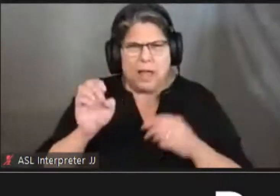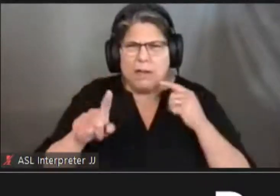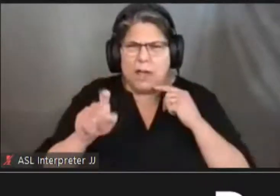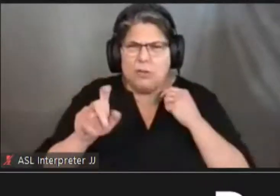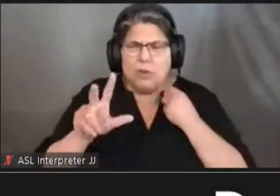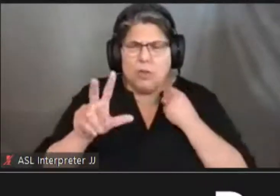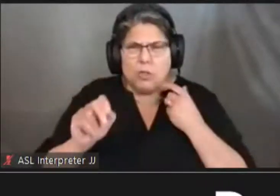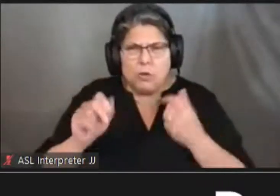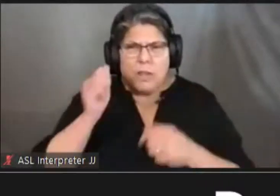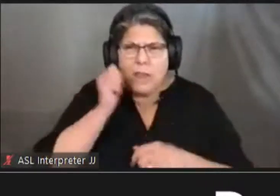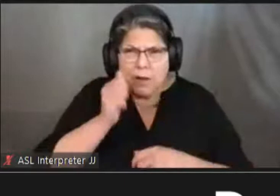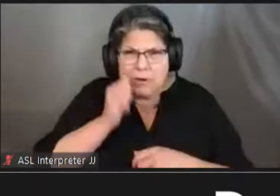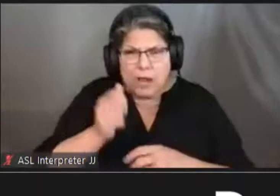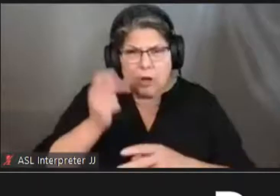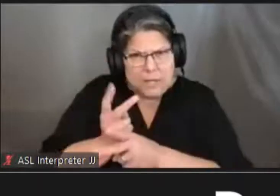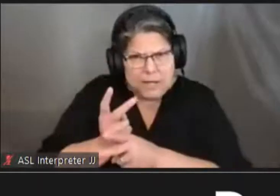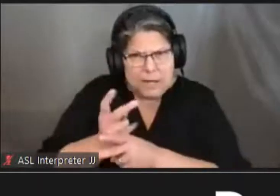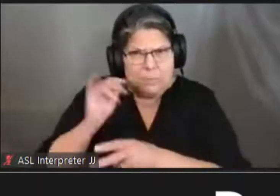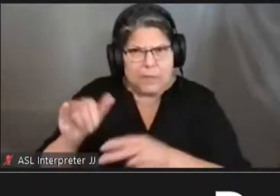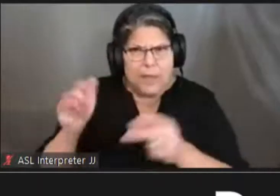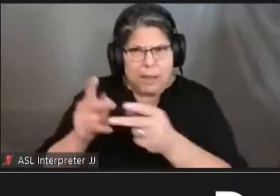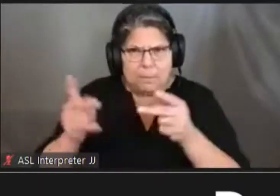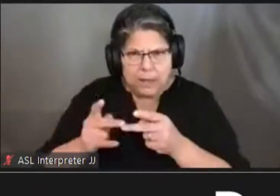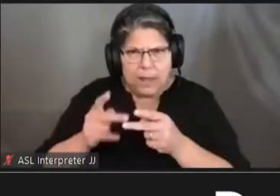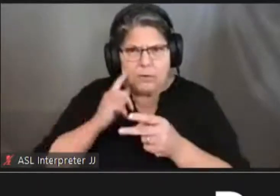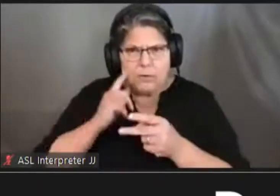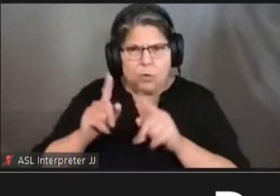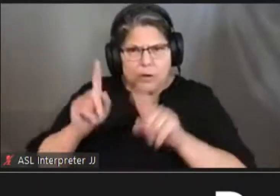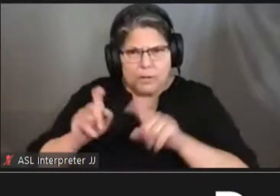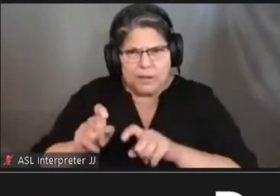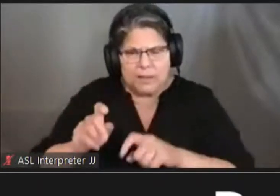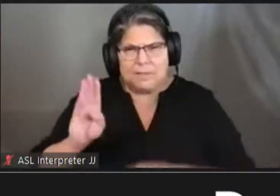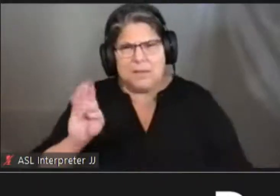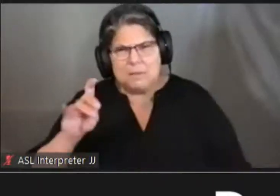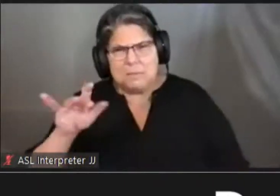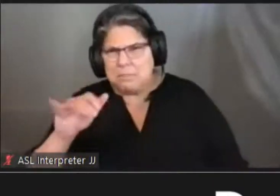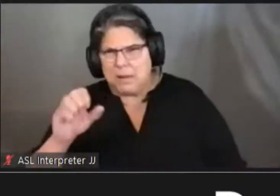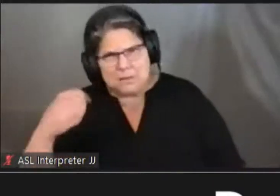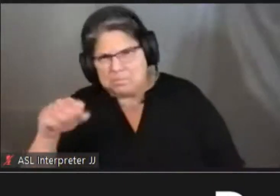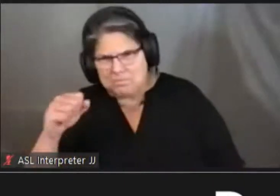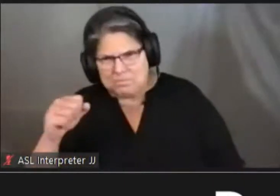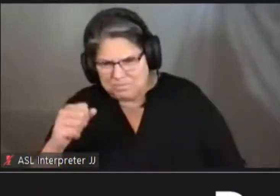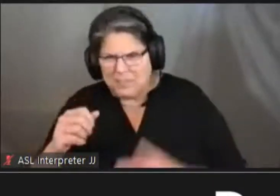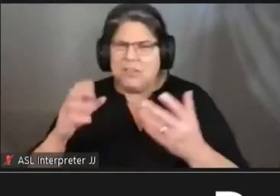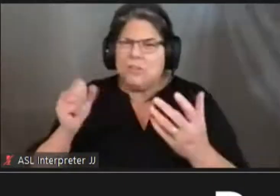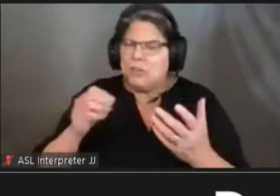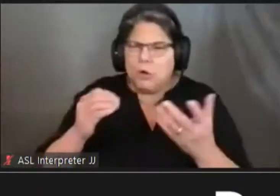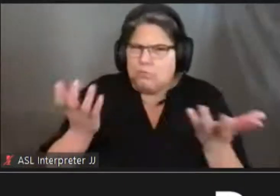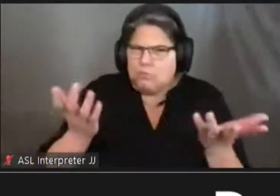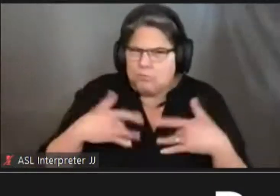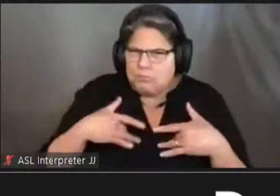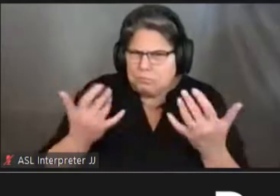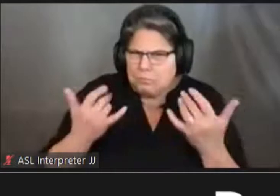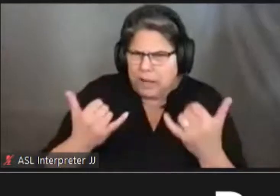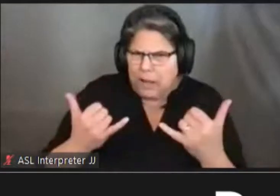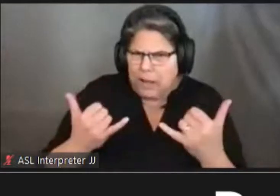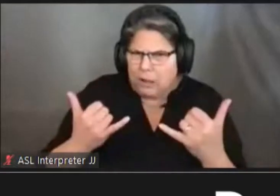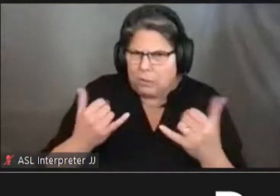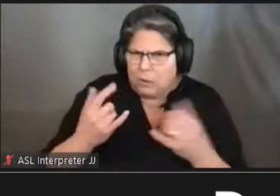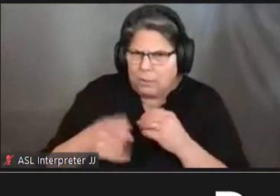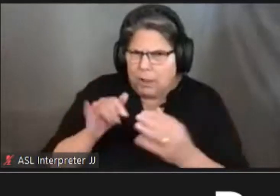keep the site. Is that right? Yeah, okay, Becky's shaking her head there. So where are we today in regards to that?